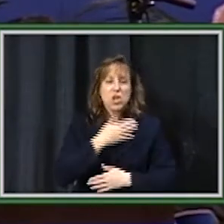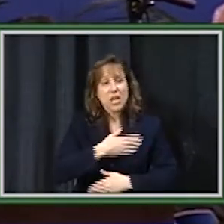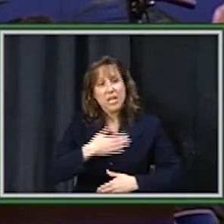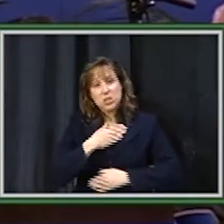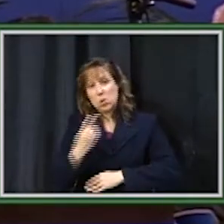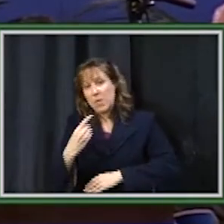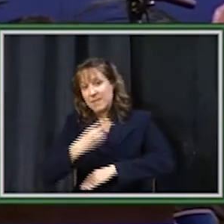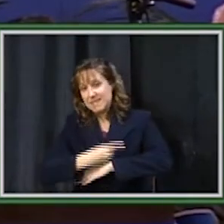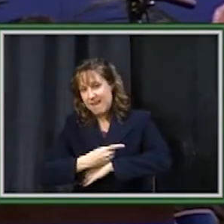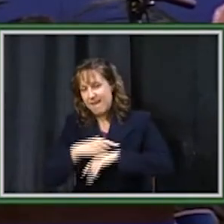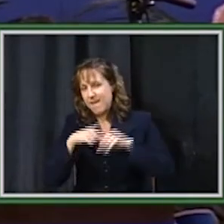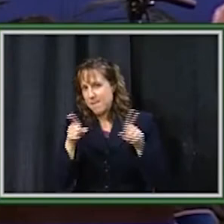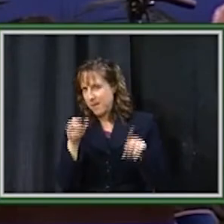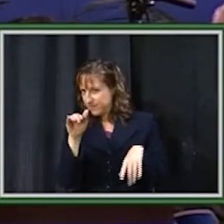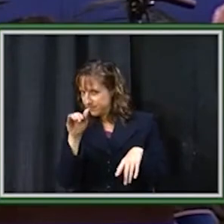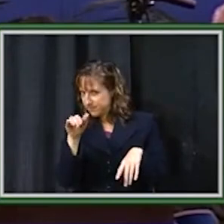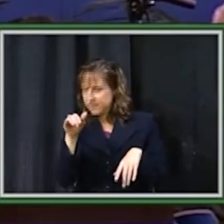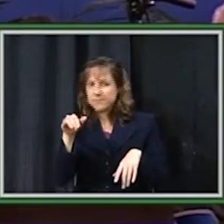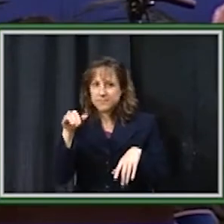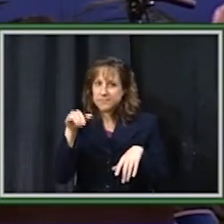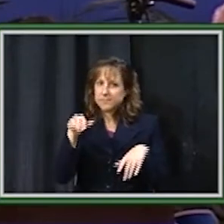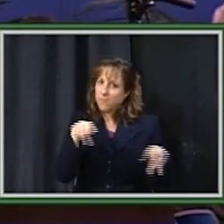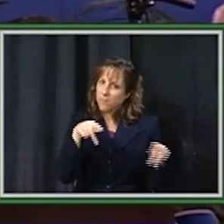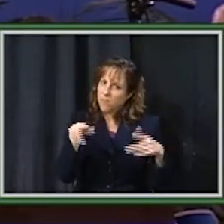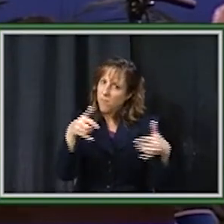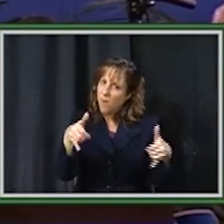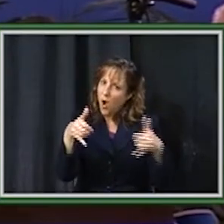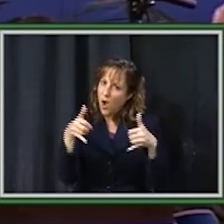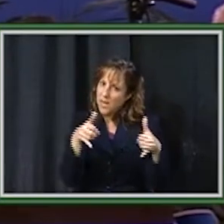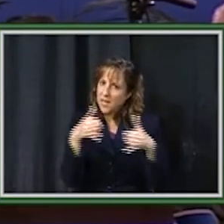the day, but party responsibly.